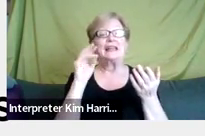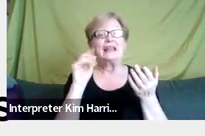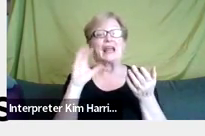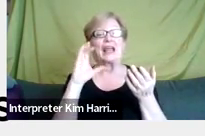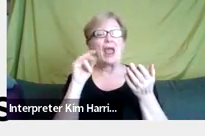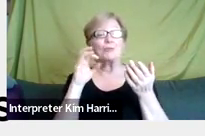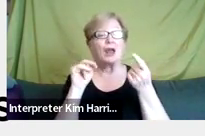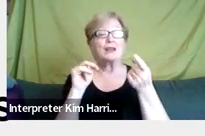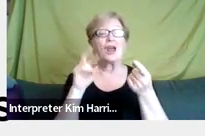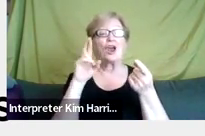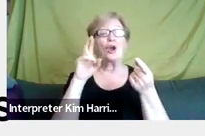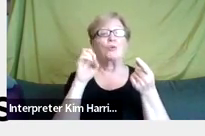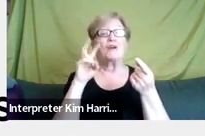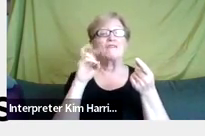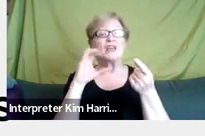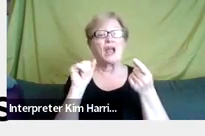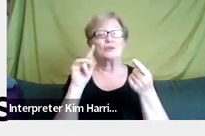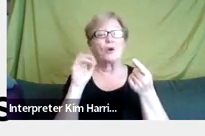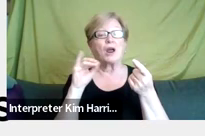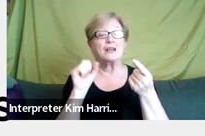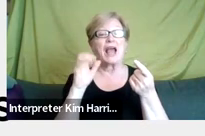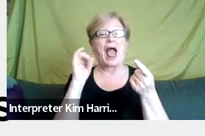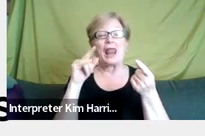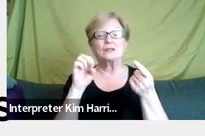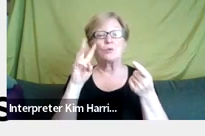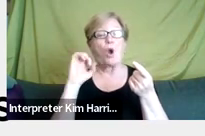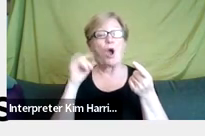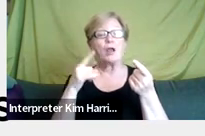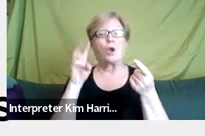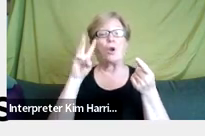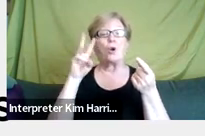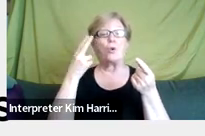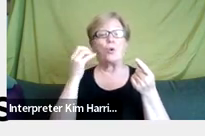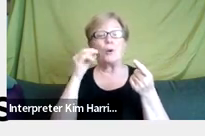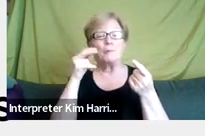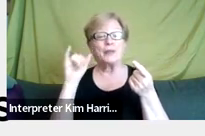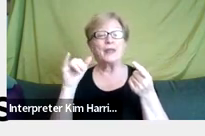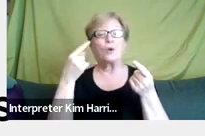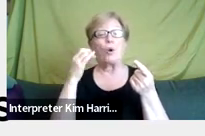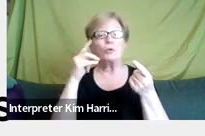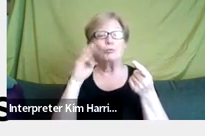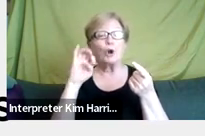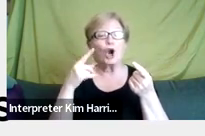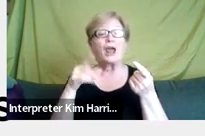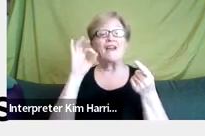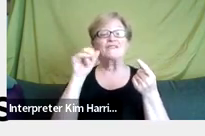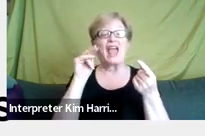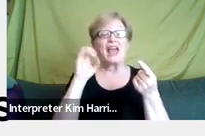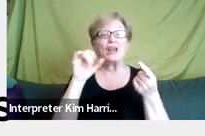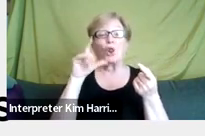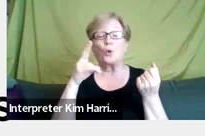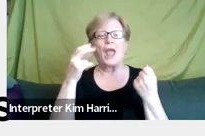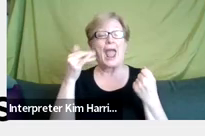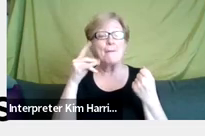Revica Torres, Alice Walk, Whoopi Goldberg, Fannie Lou Hamer,